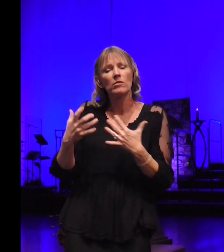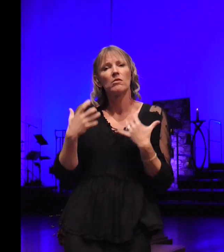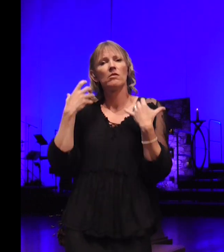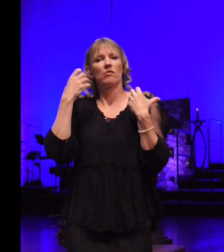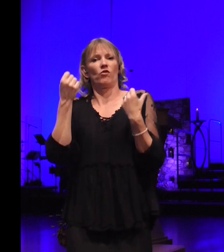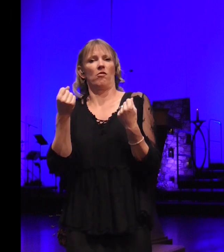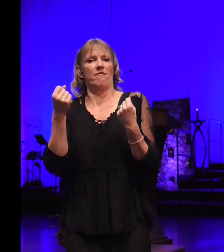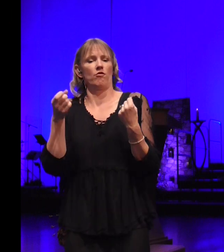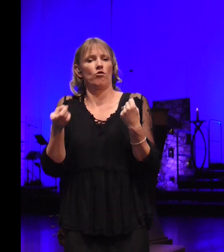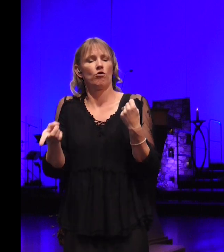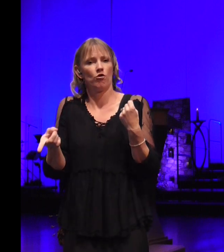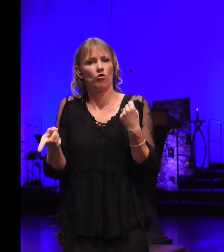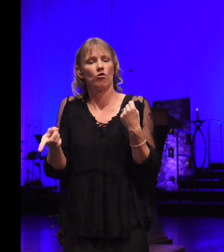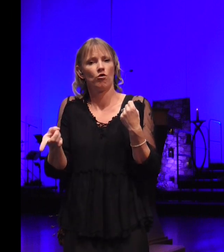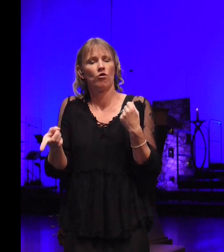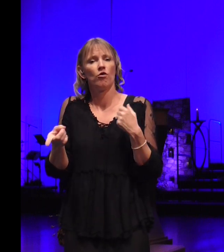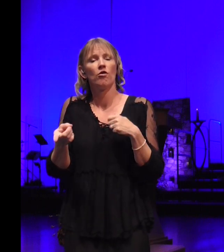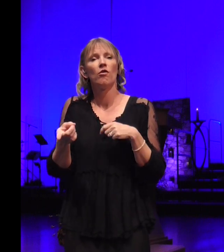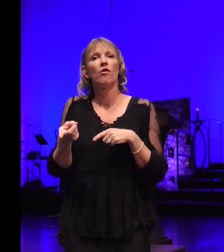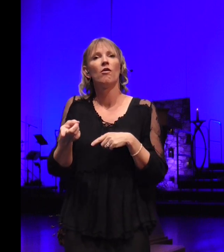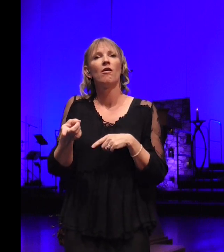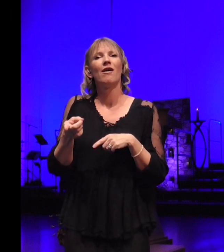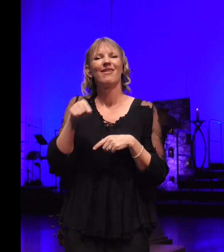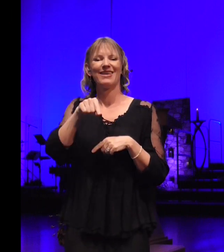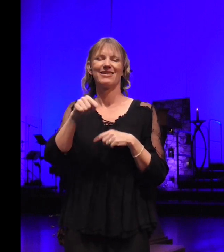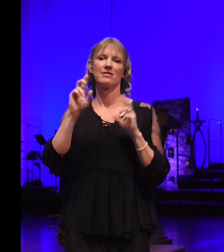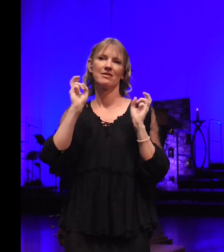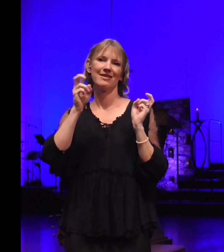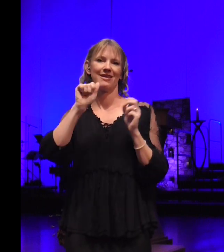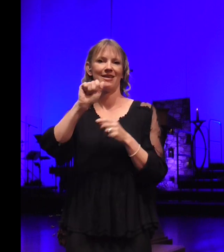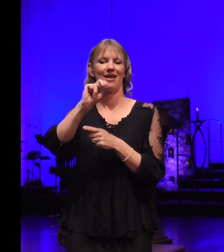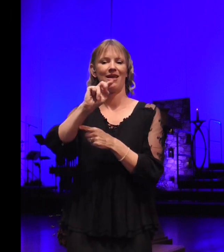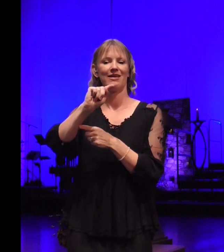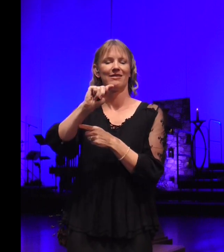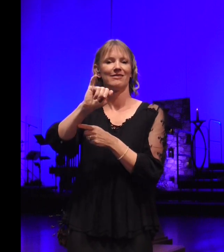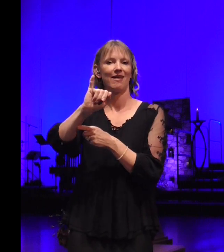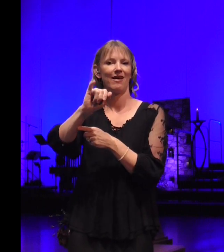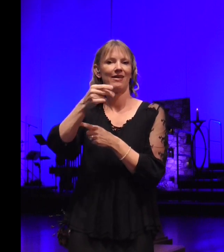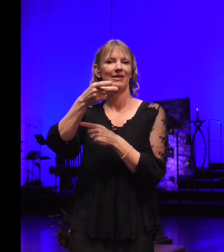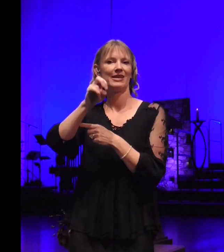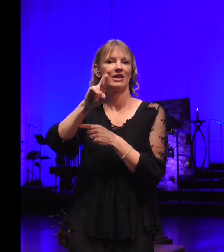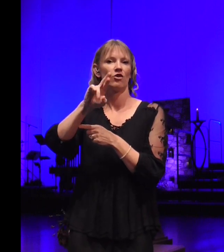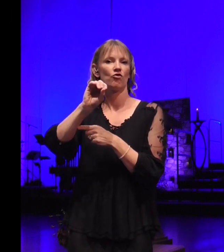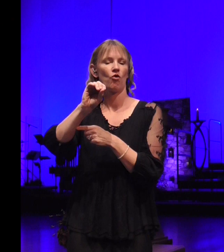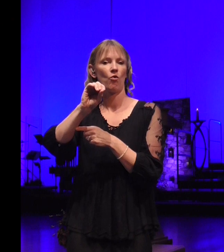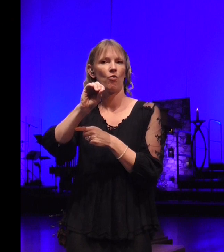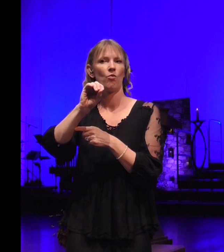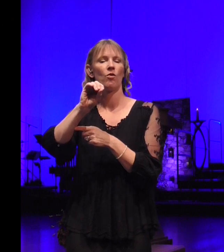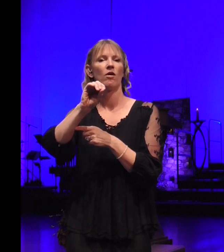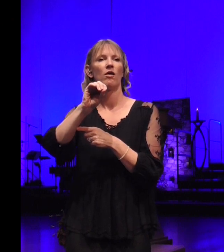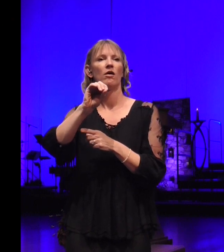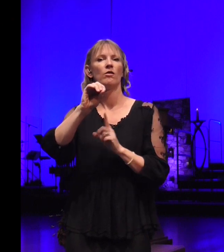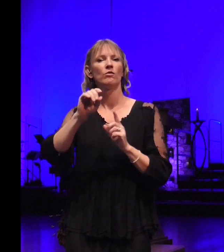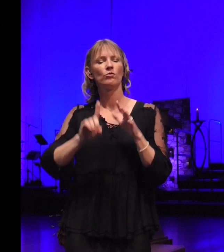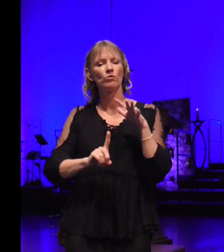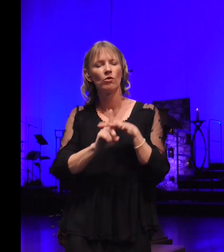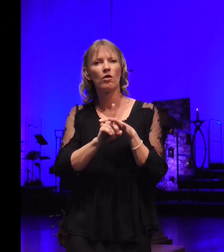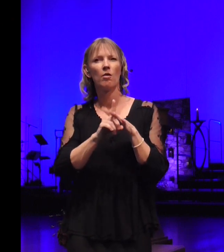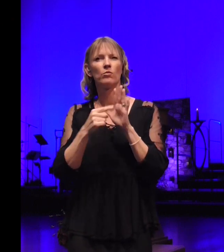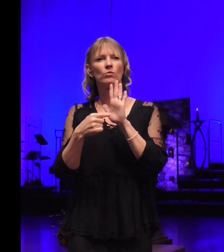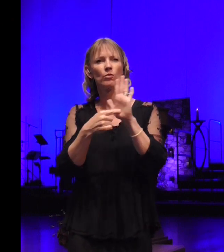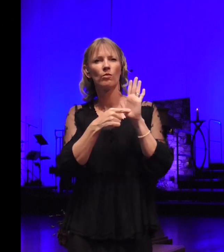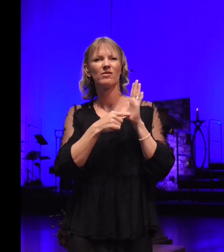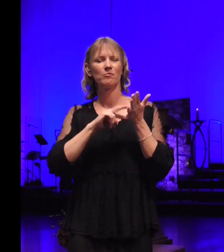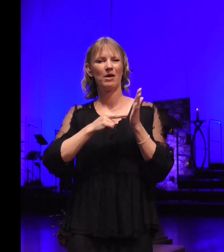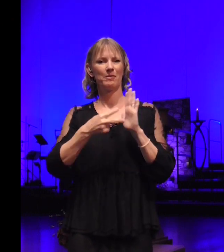whole. So this anti-hero comes and shows what it means to be good. And it's